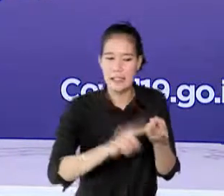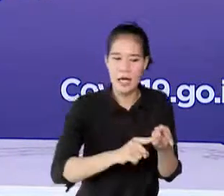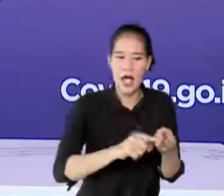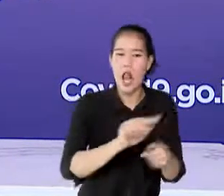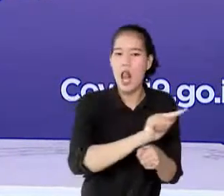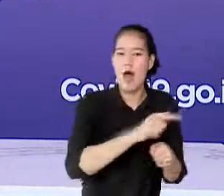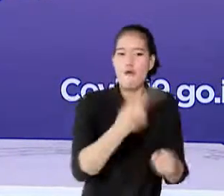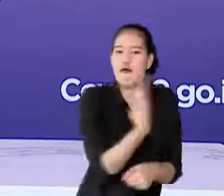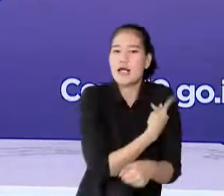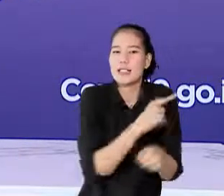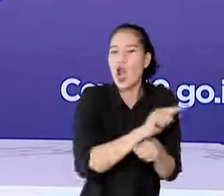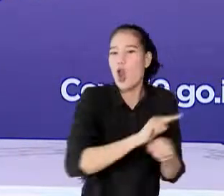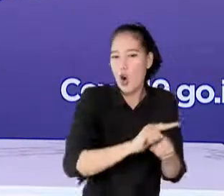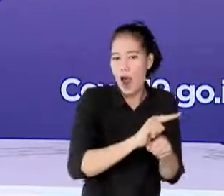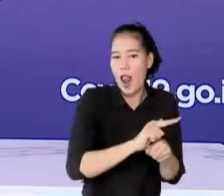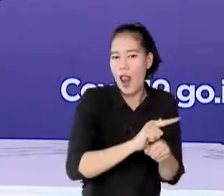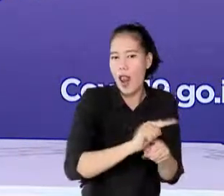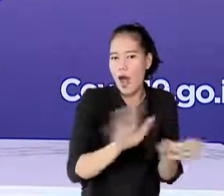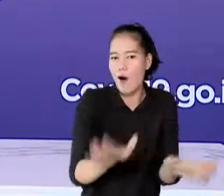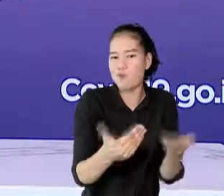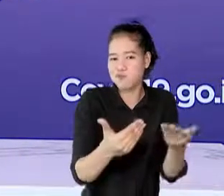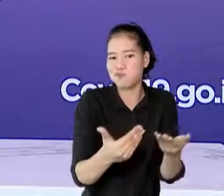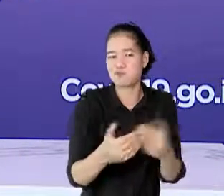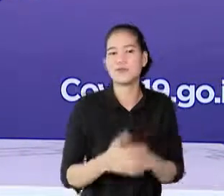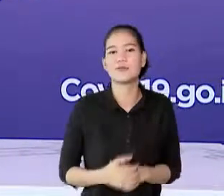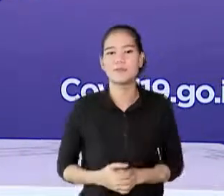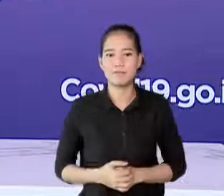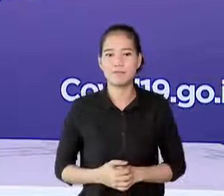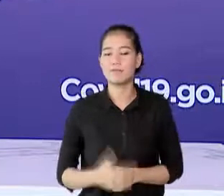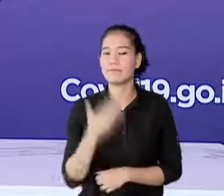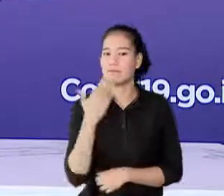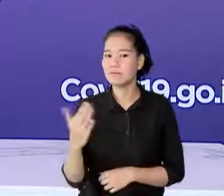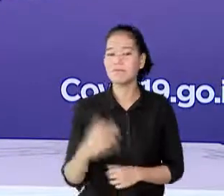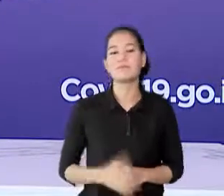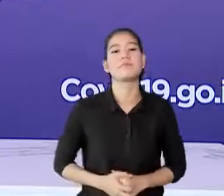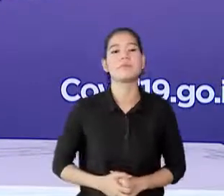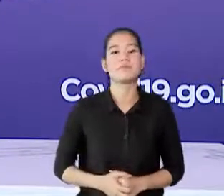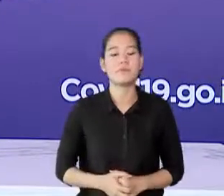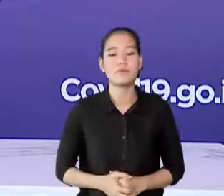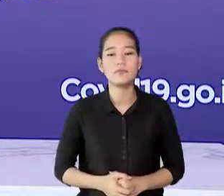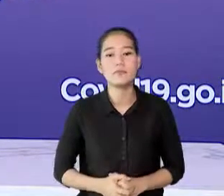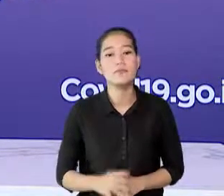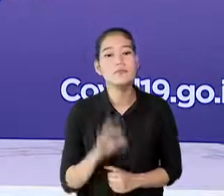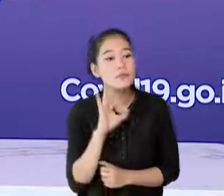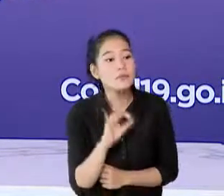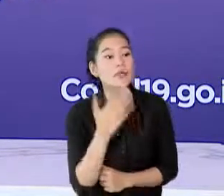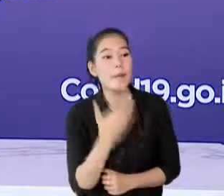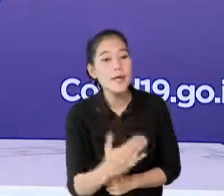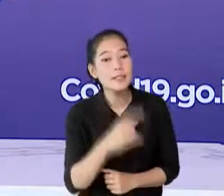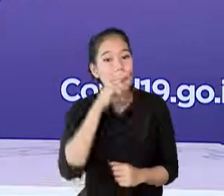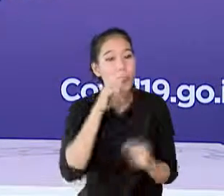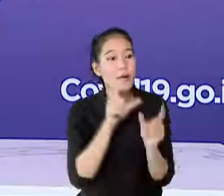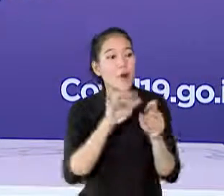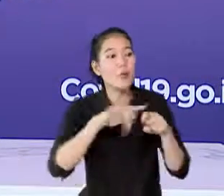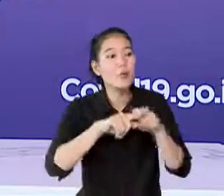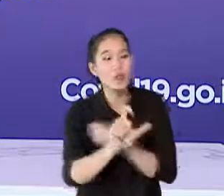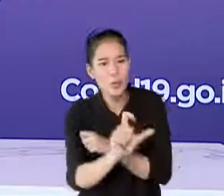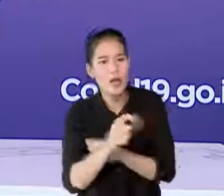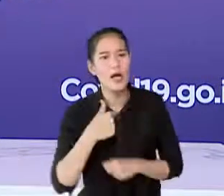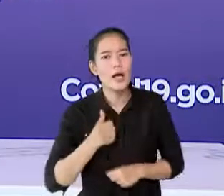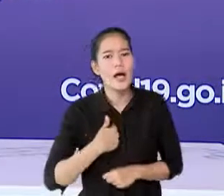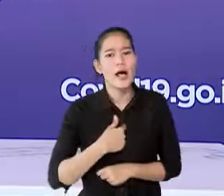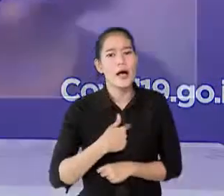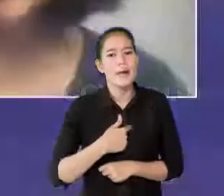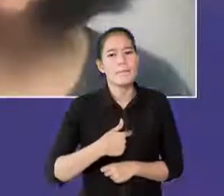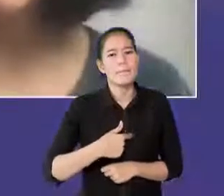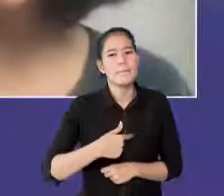from internally in Indonesia with vaksin Merah Putih. Thank you. Okay, thank you very much, Pak. I believe that